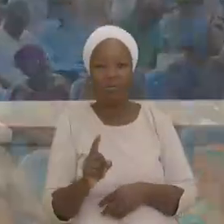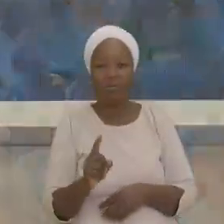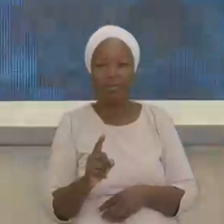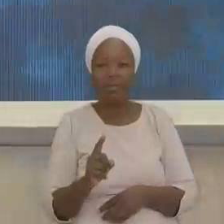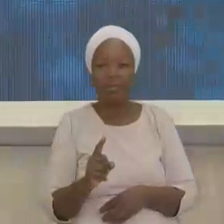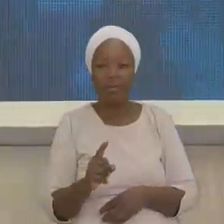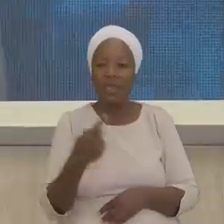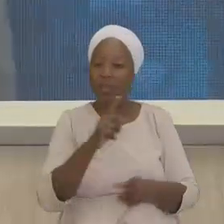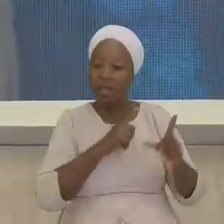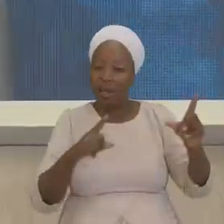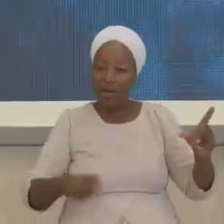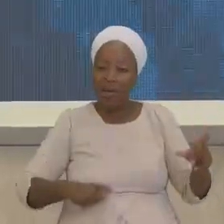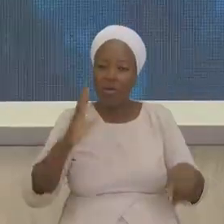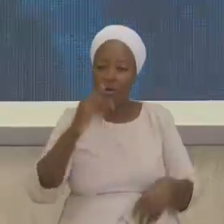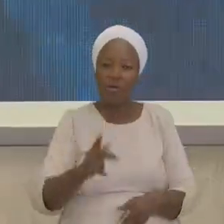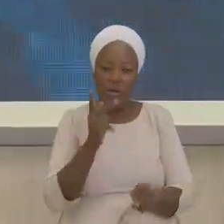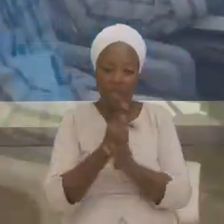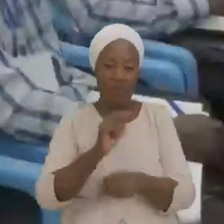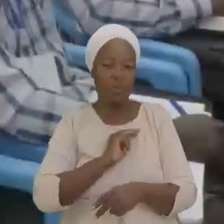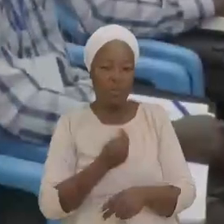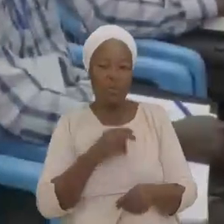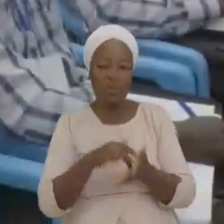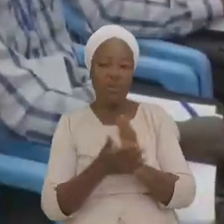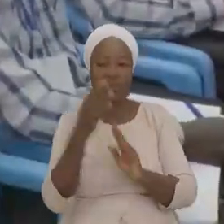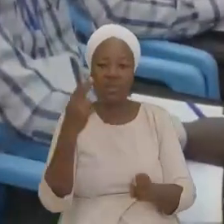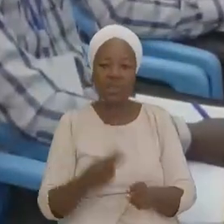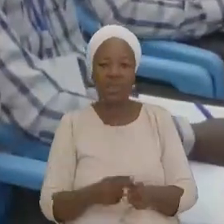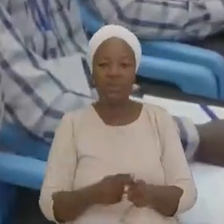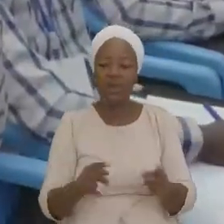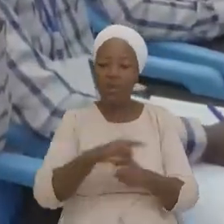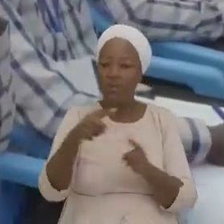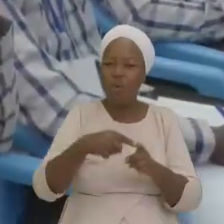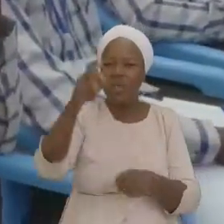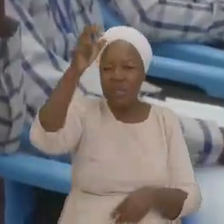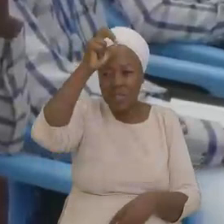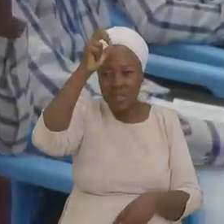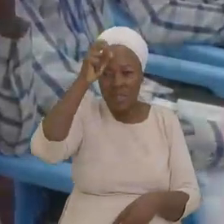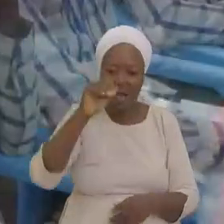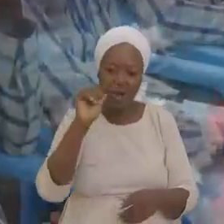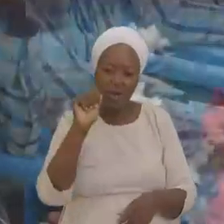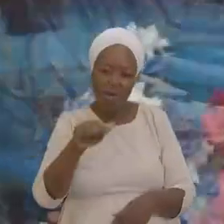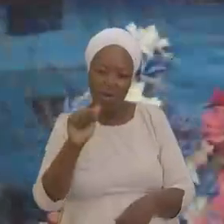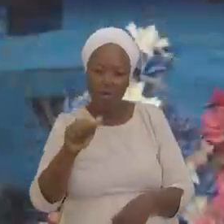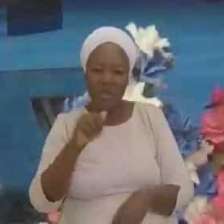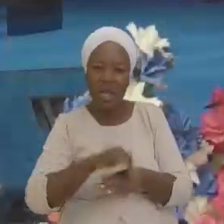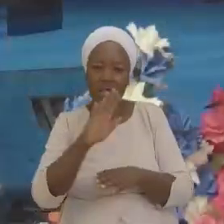the Lord will keep on preserving you. When Satan knocks at your door,